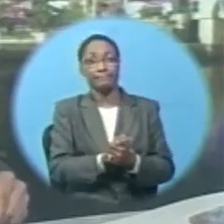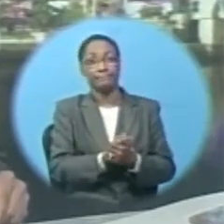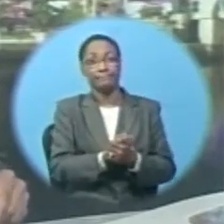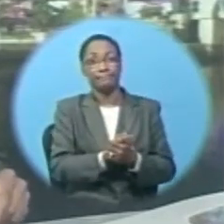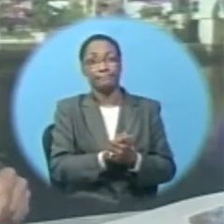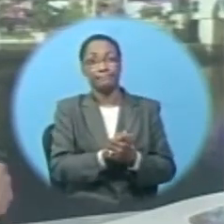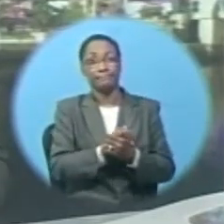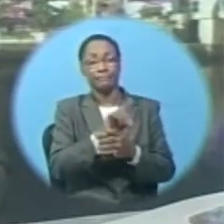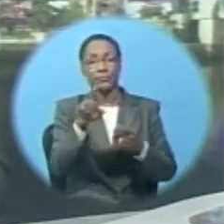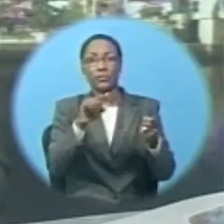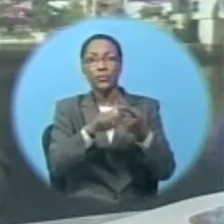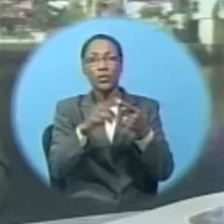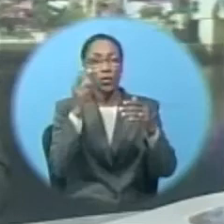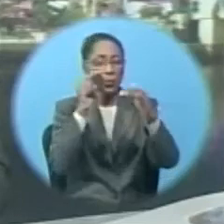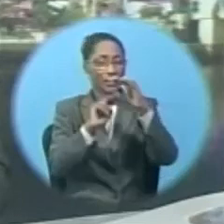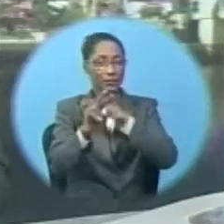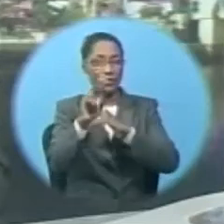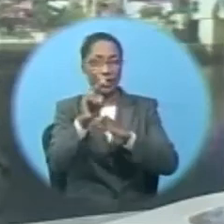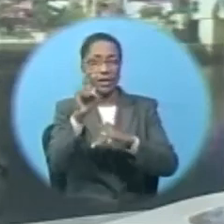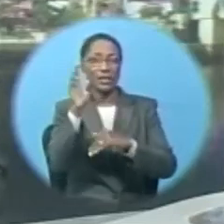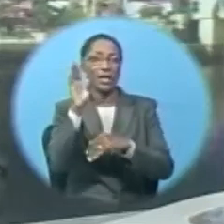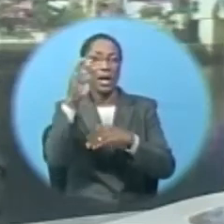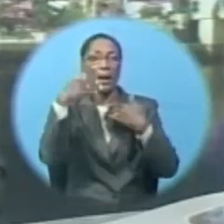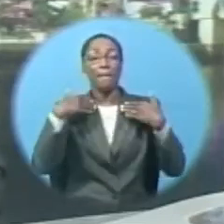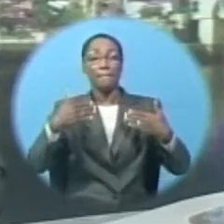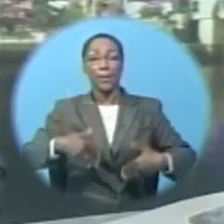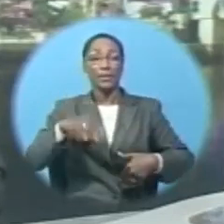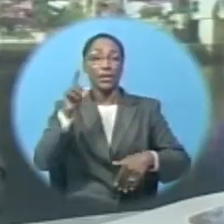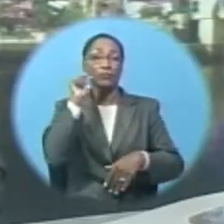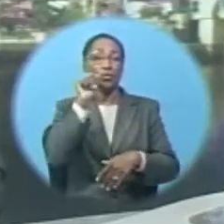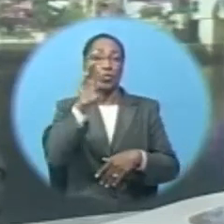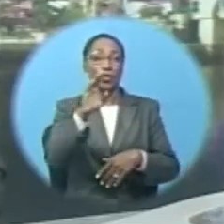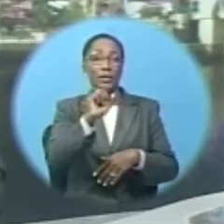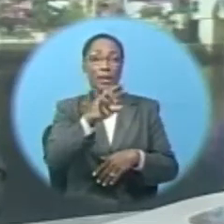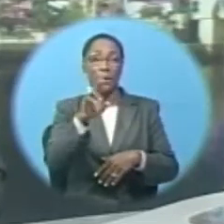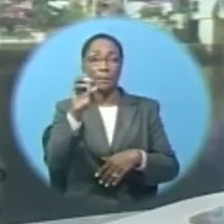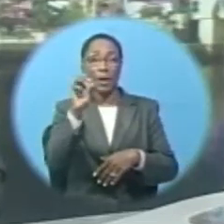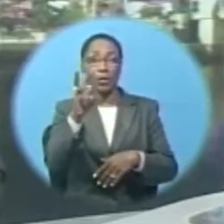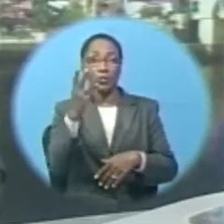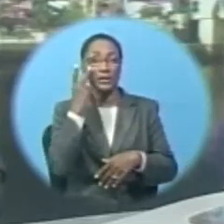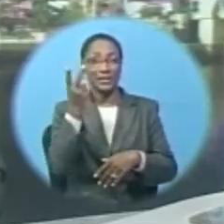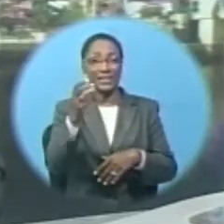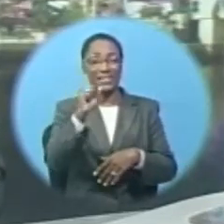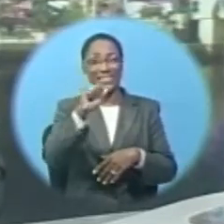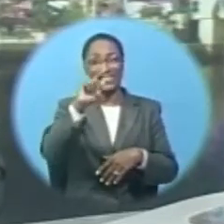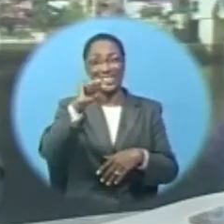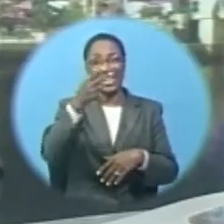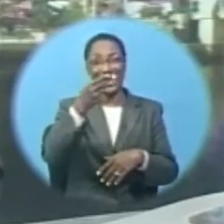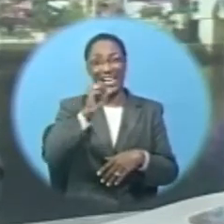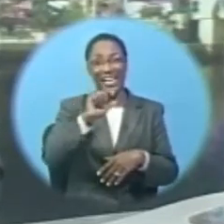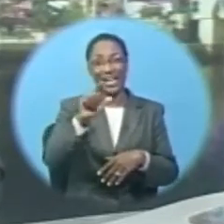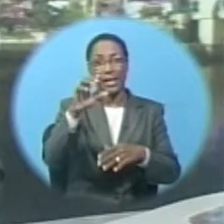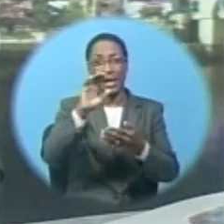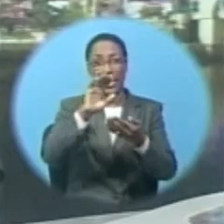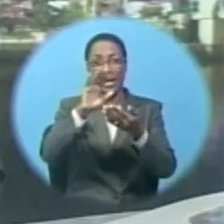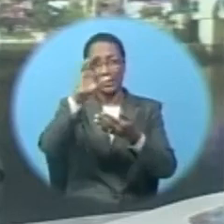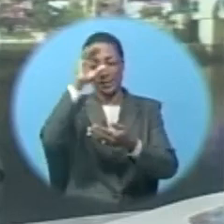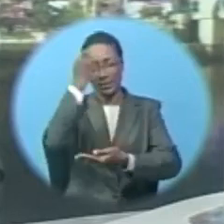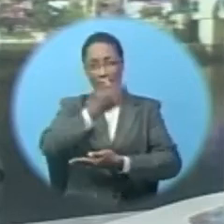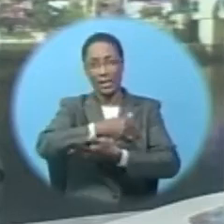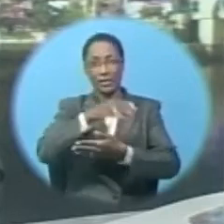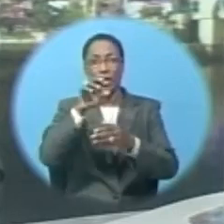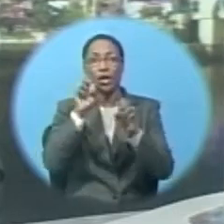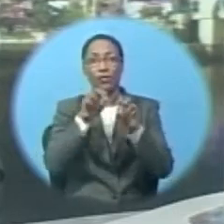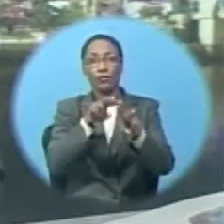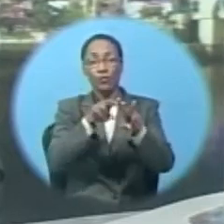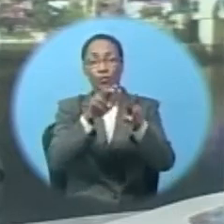When the viewing of the body of Tony Barrow was held this evening at St. Helen's Sons Funeral Home in Bush Hall, St. Michael, family, friends,